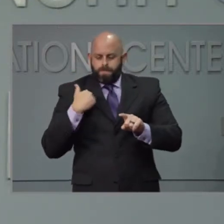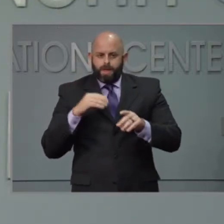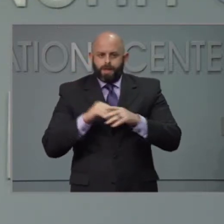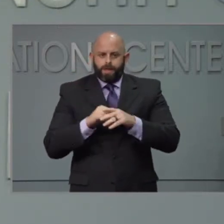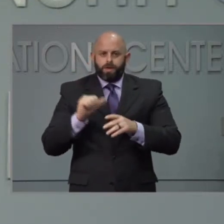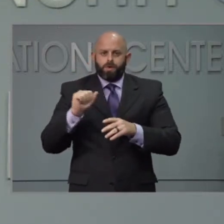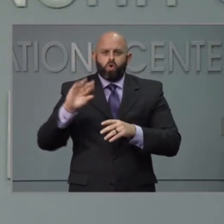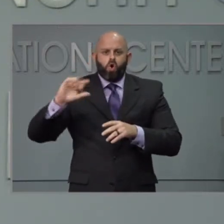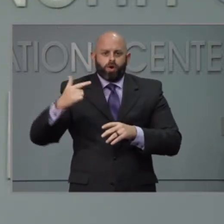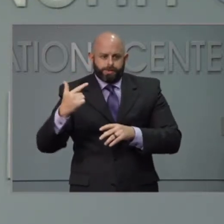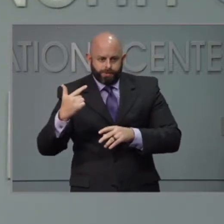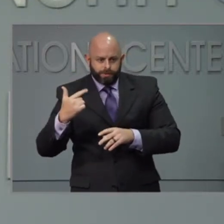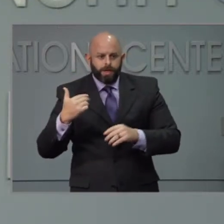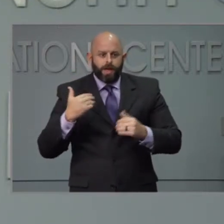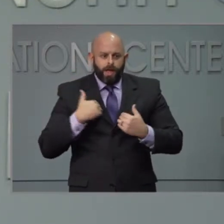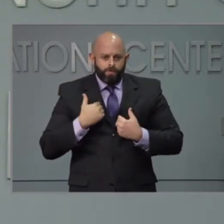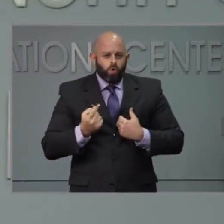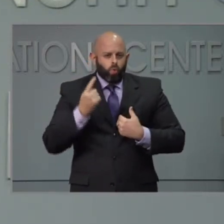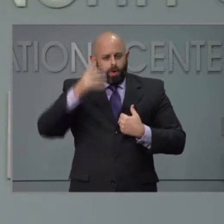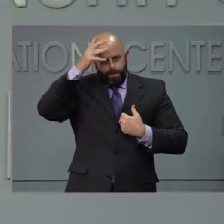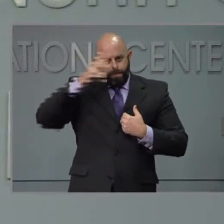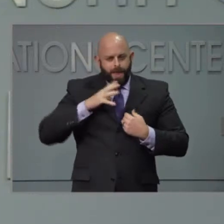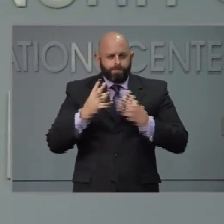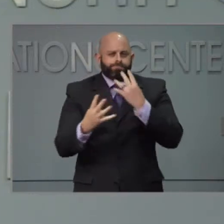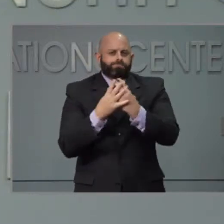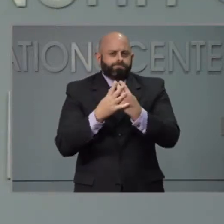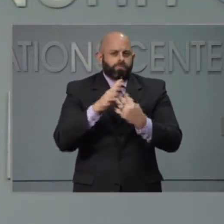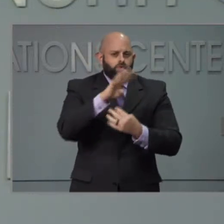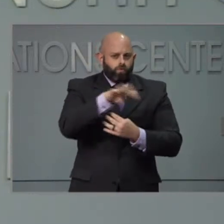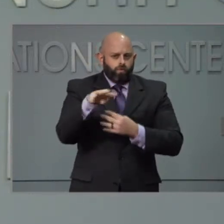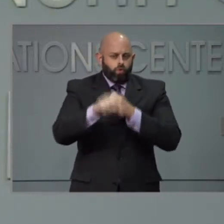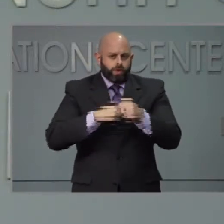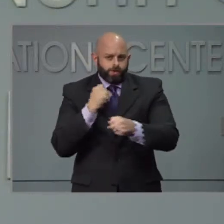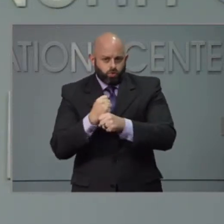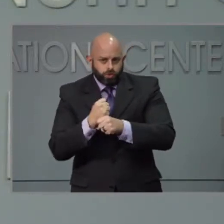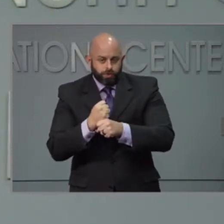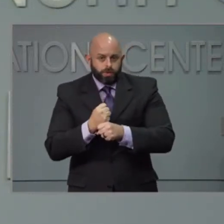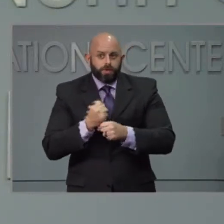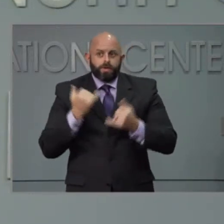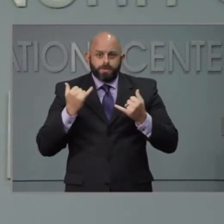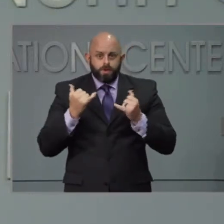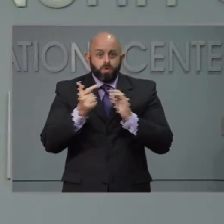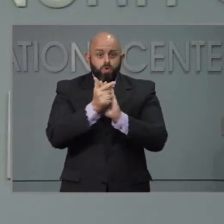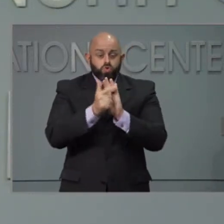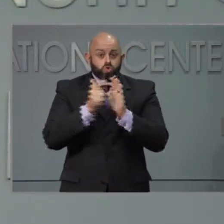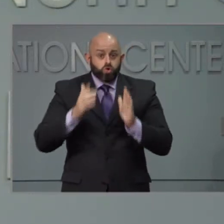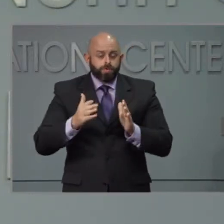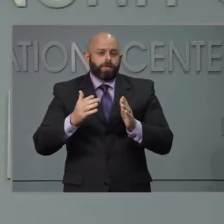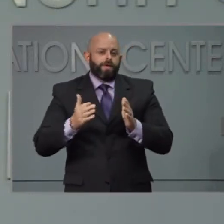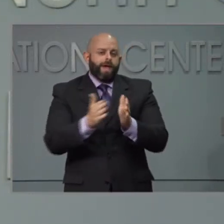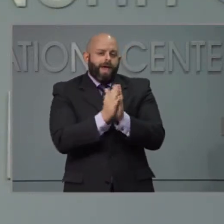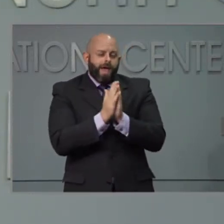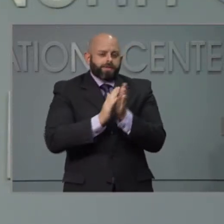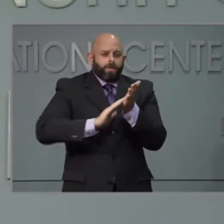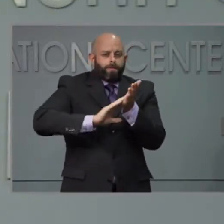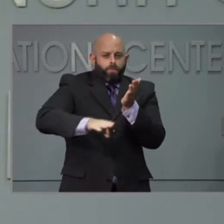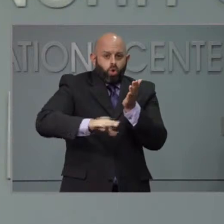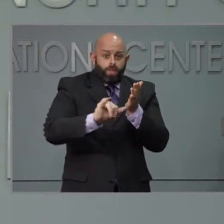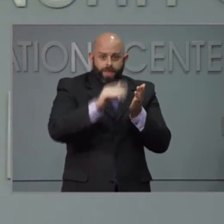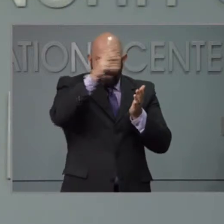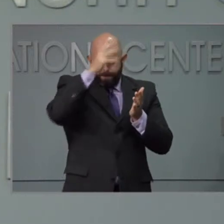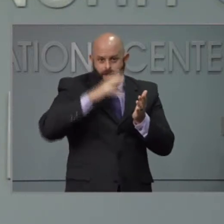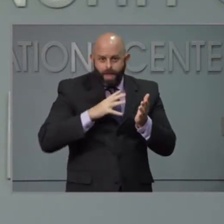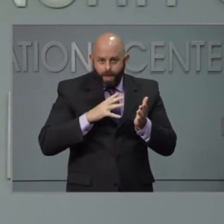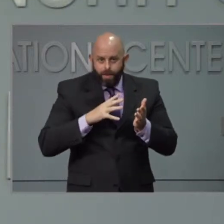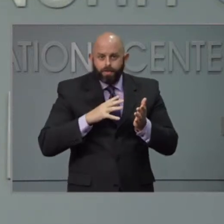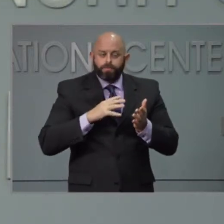Long's conviction after he'd served 44 years in prison. And at this point, his attorneys have been asking for a while that you pardon him, sort of paving the way for him